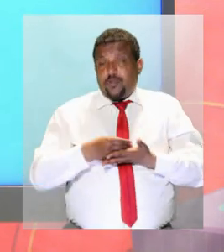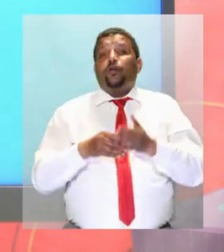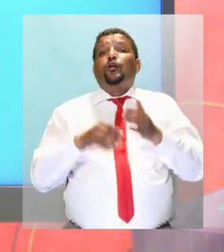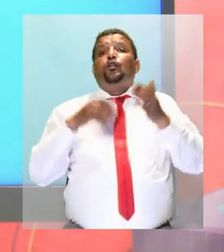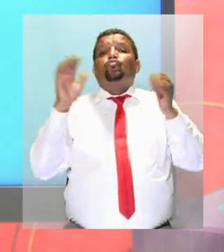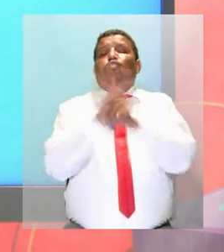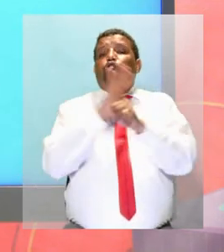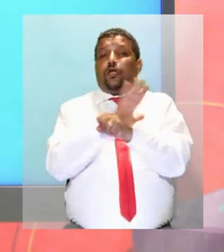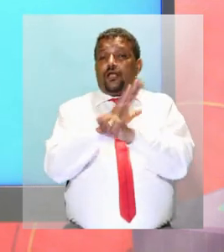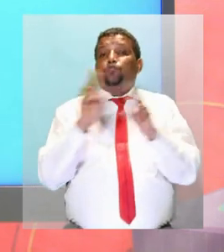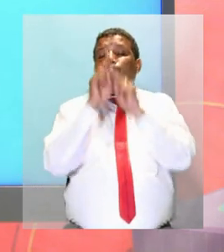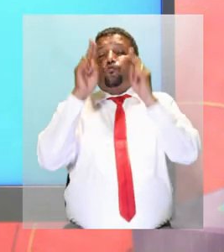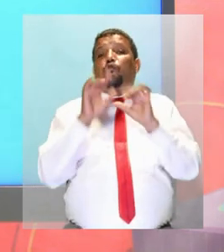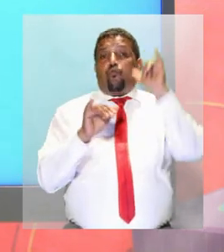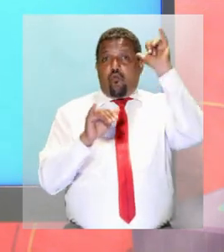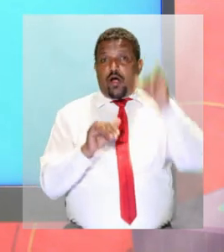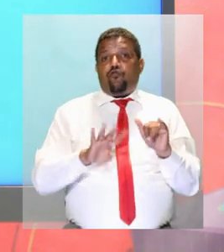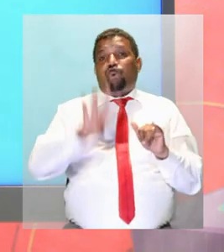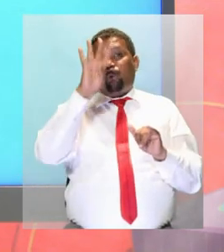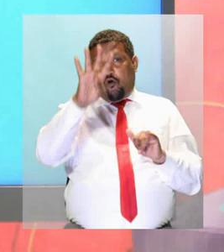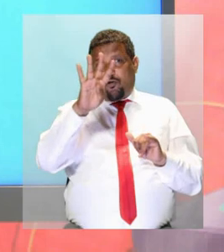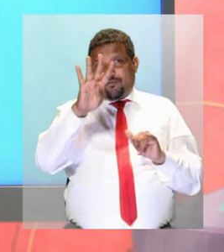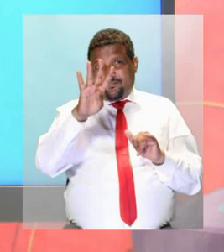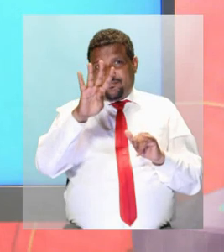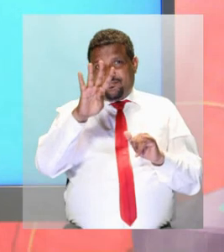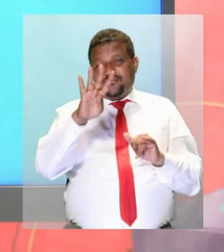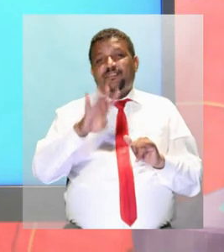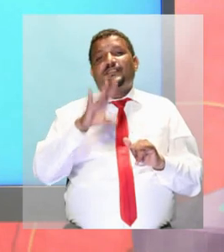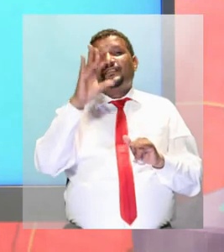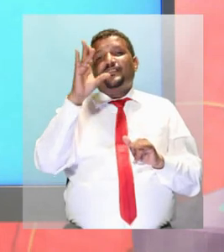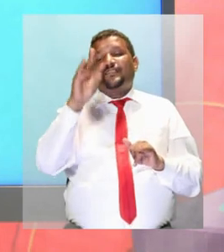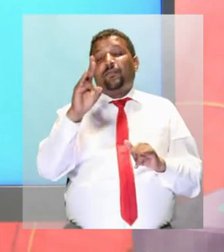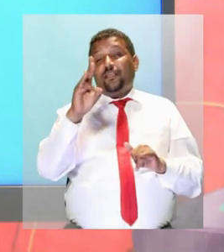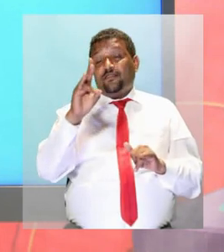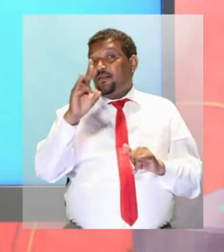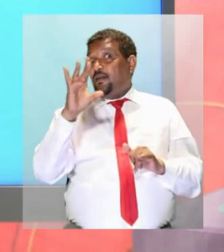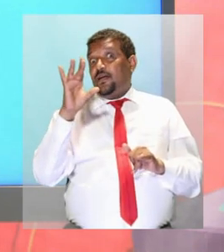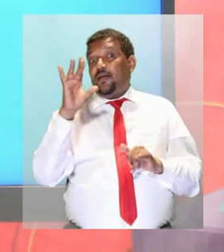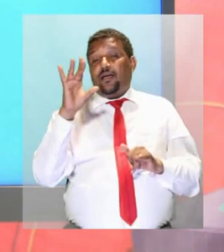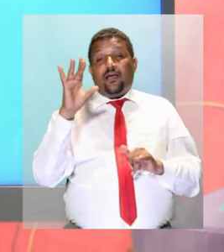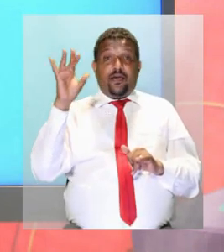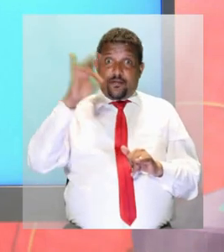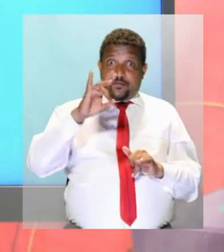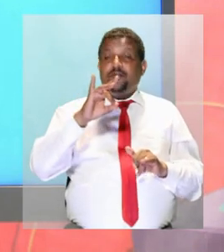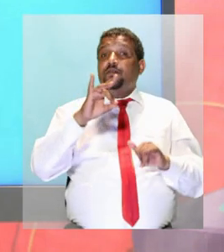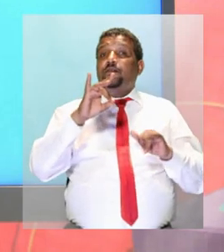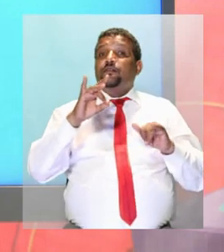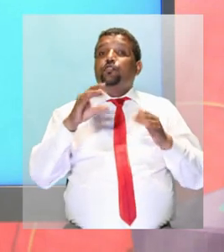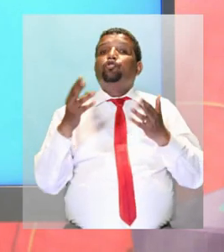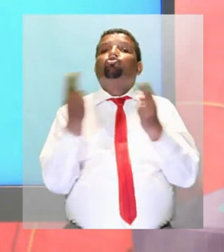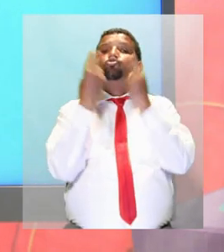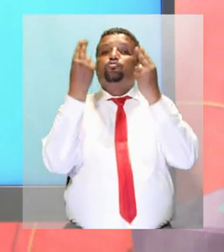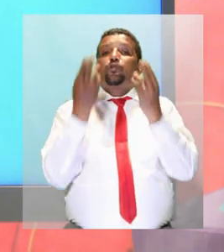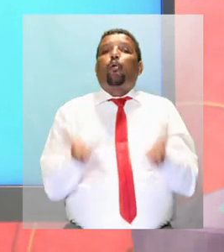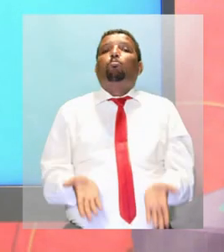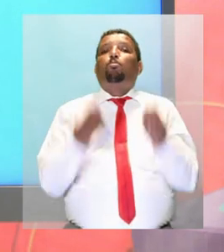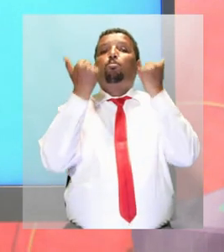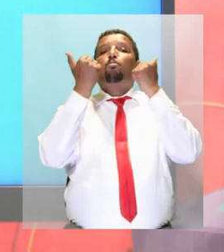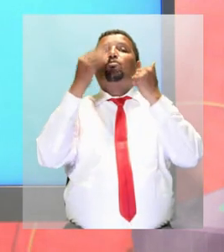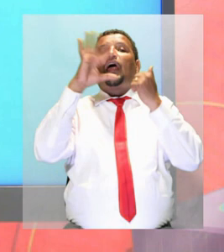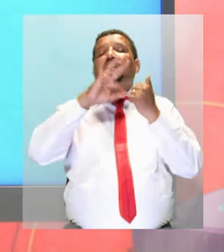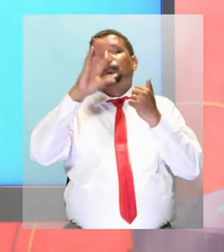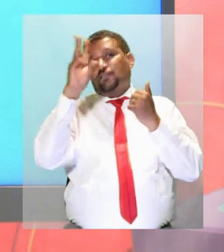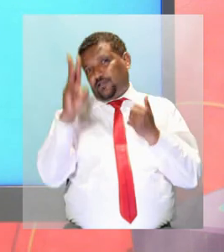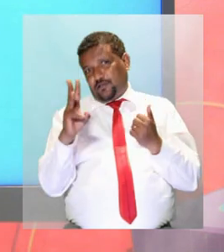she consumes 4 units of a commodity, is 78 utils. Now she left with 96 utils. So